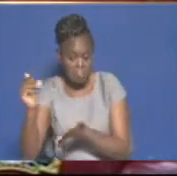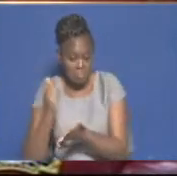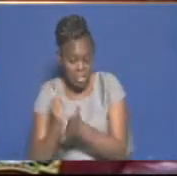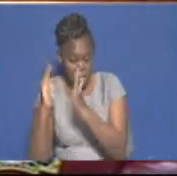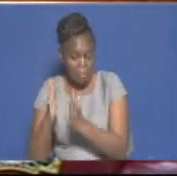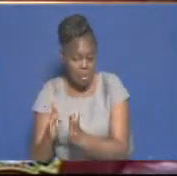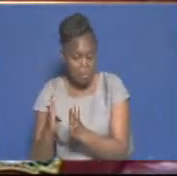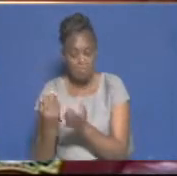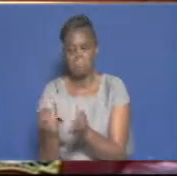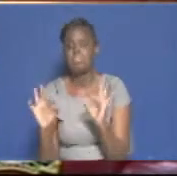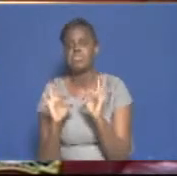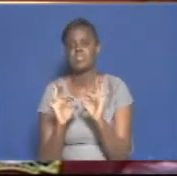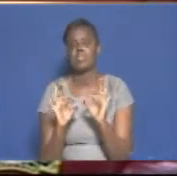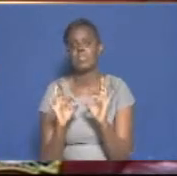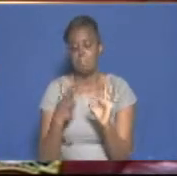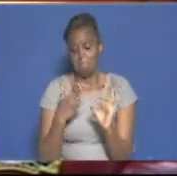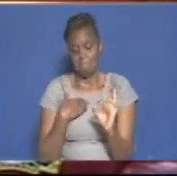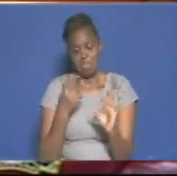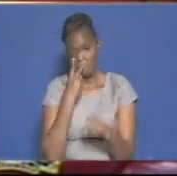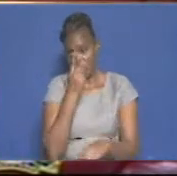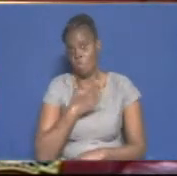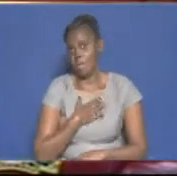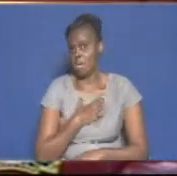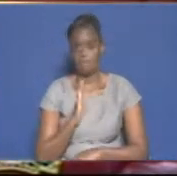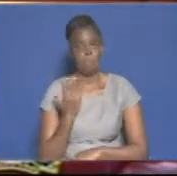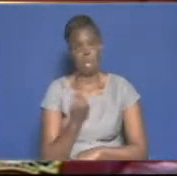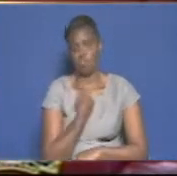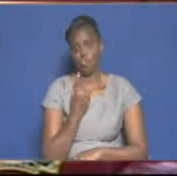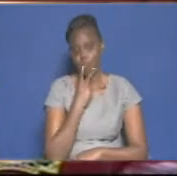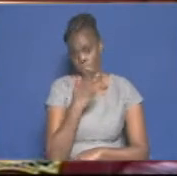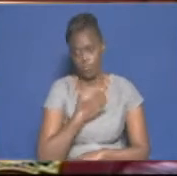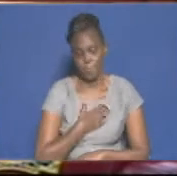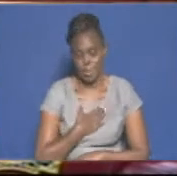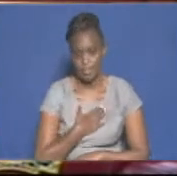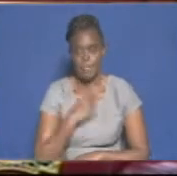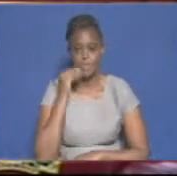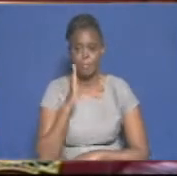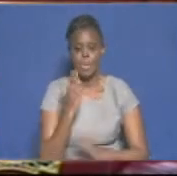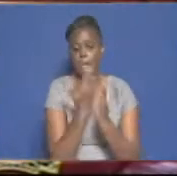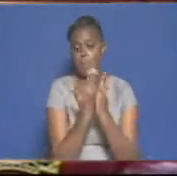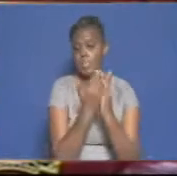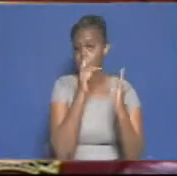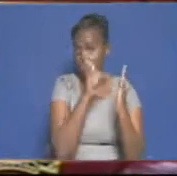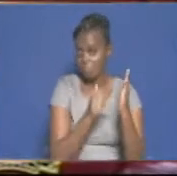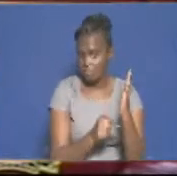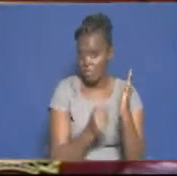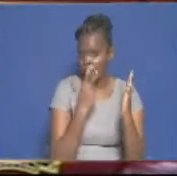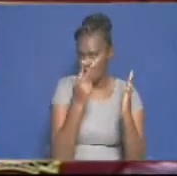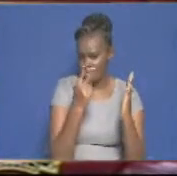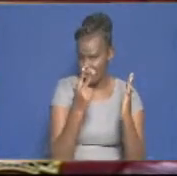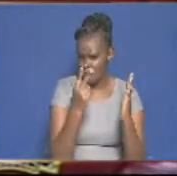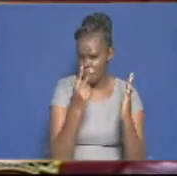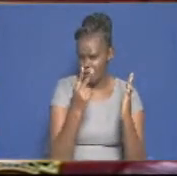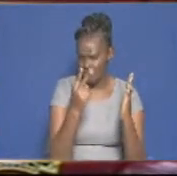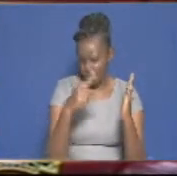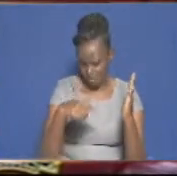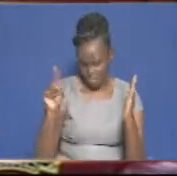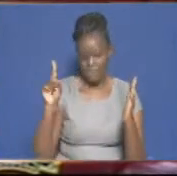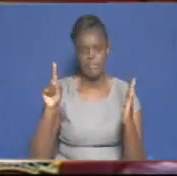You can talk for yourself. I'm giving my views. And therefore, Honorable Speaker, this petition, in my view, is rightfully before